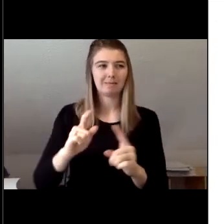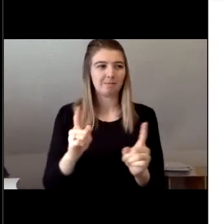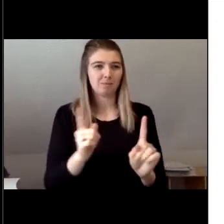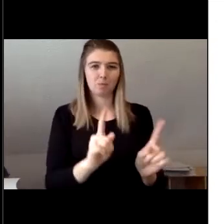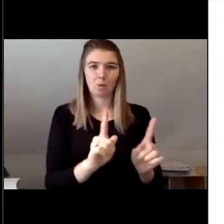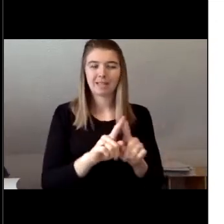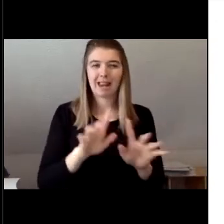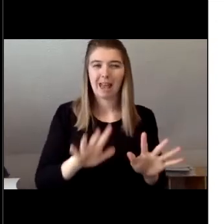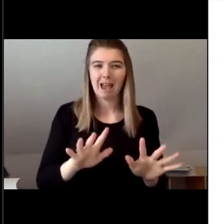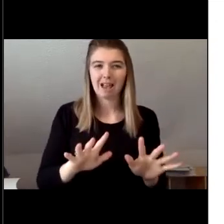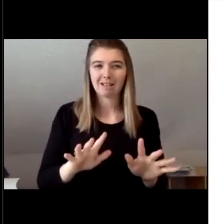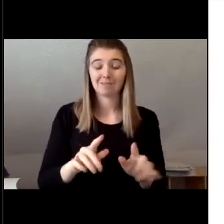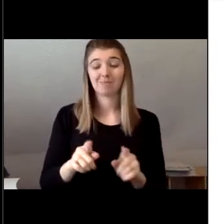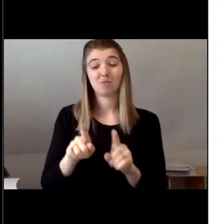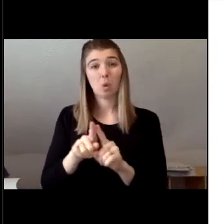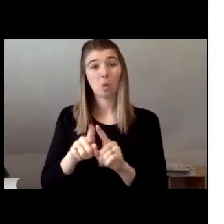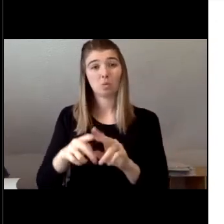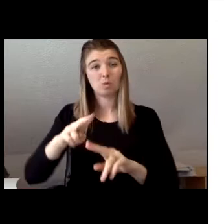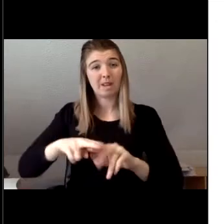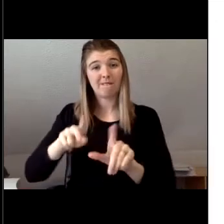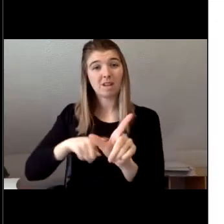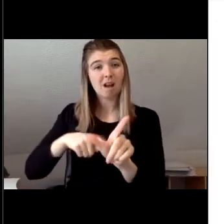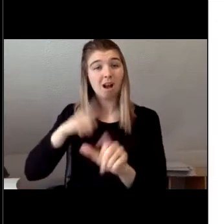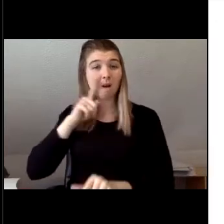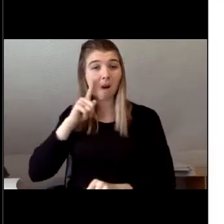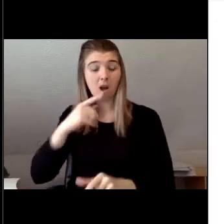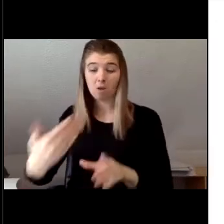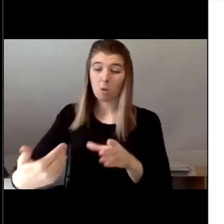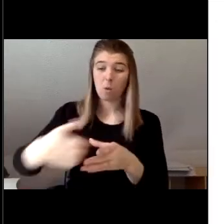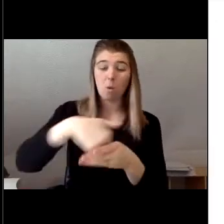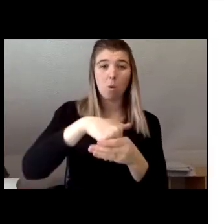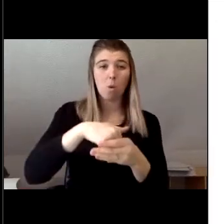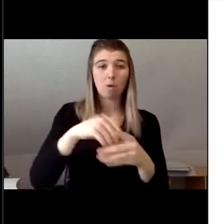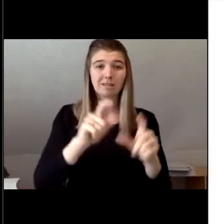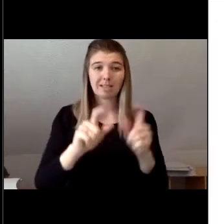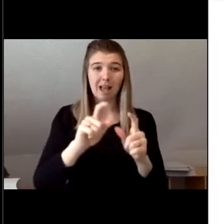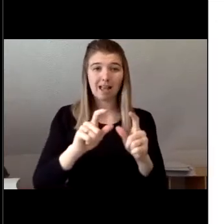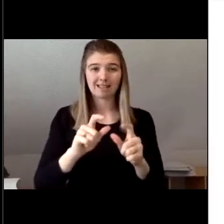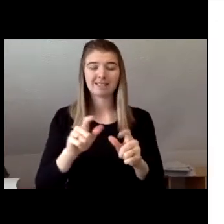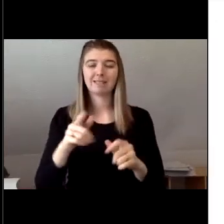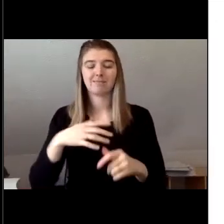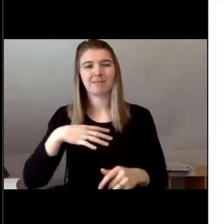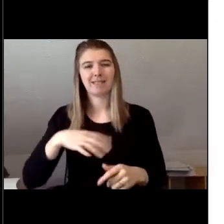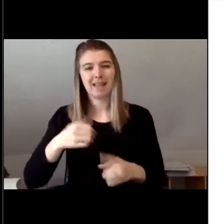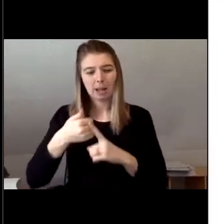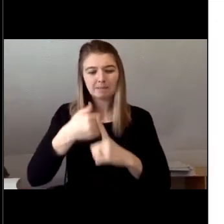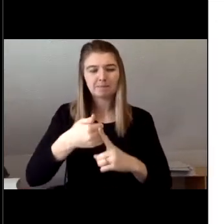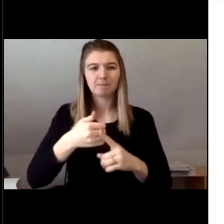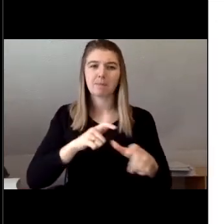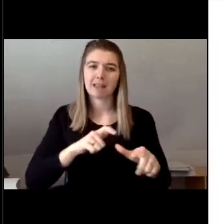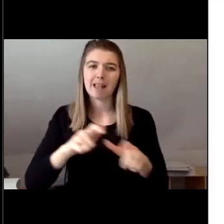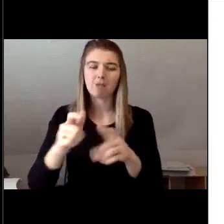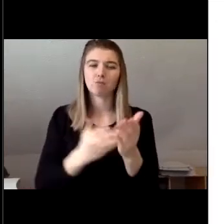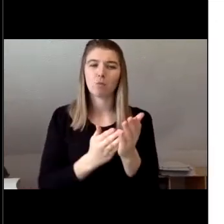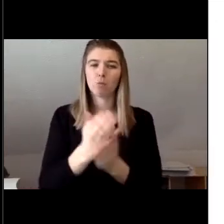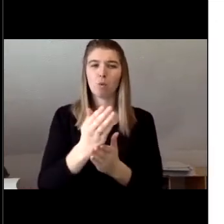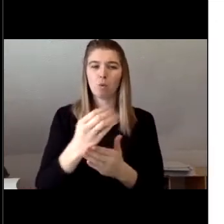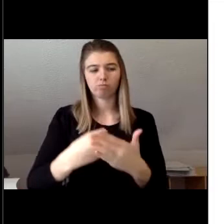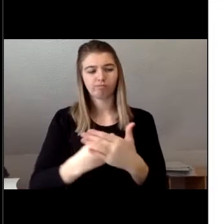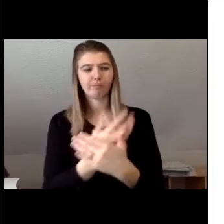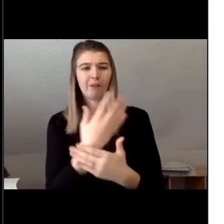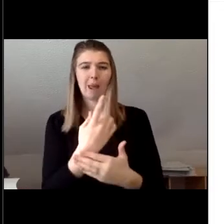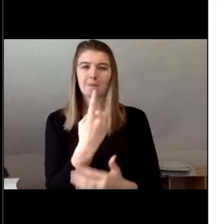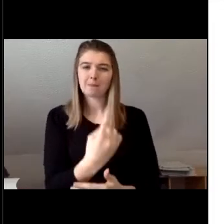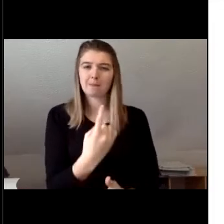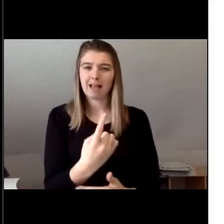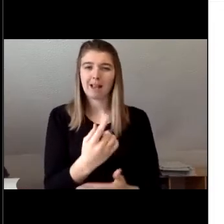the opportunity to come in, must also have the opportunity to progress and develop in their careers and contribute to these wider challenges. And